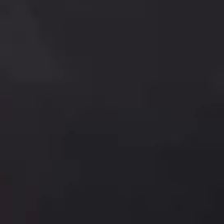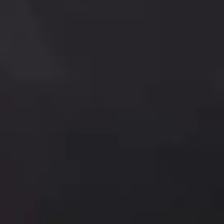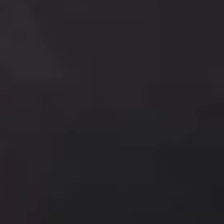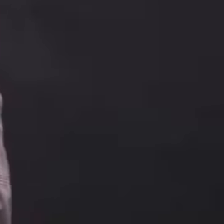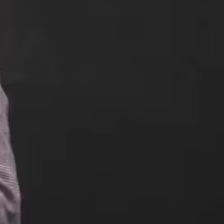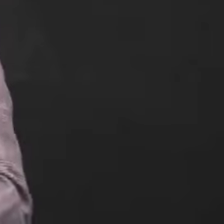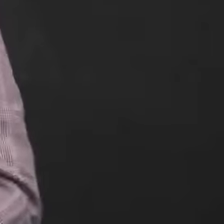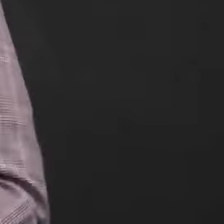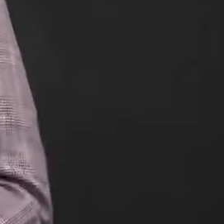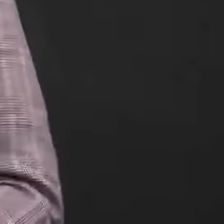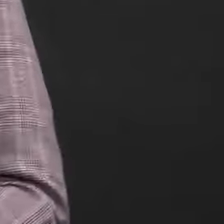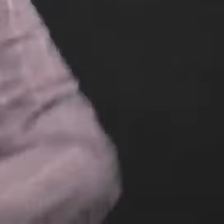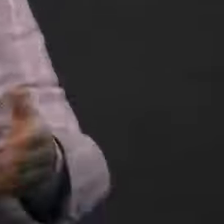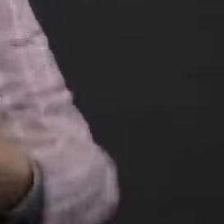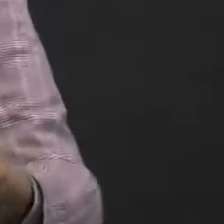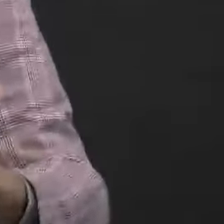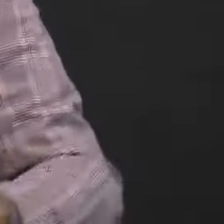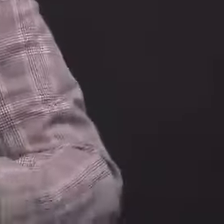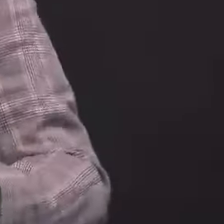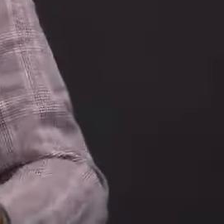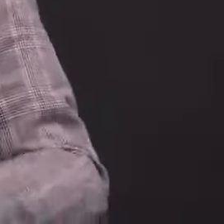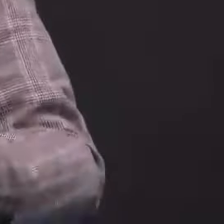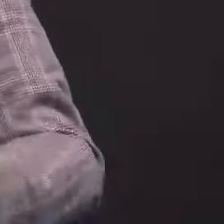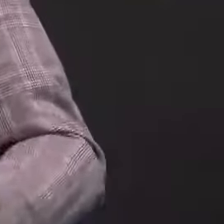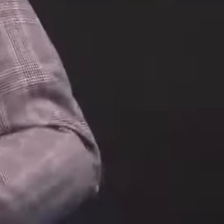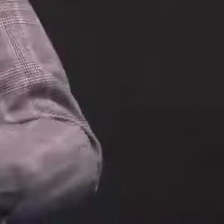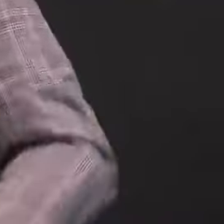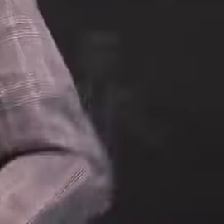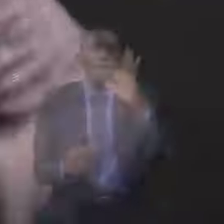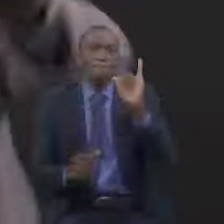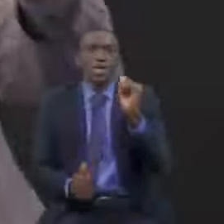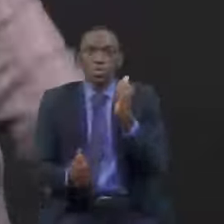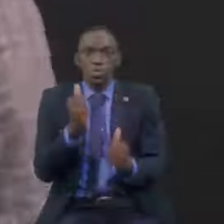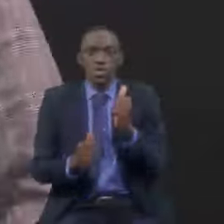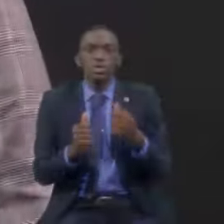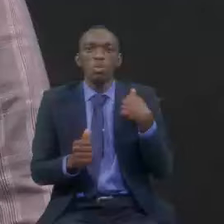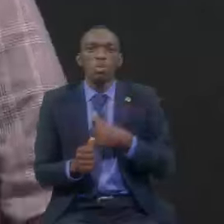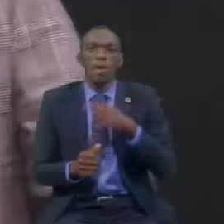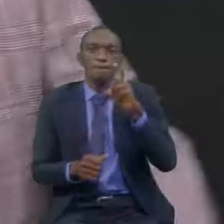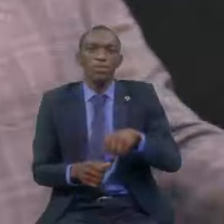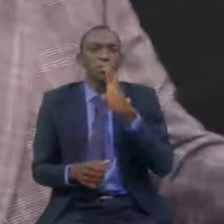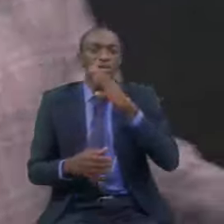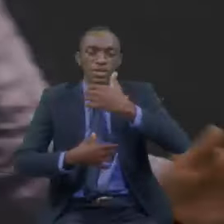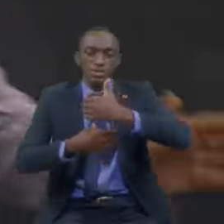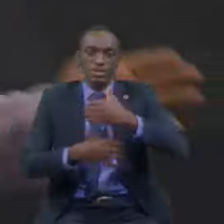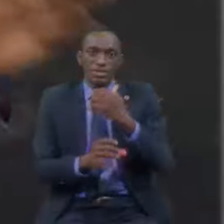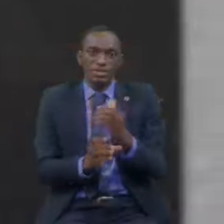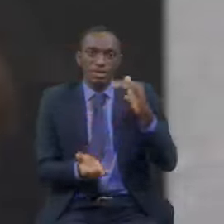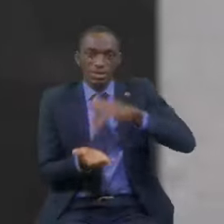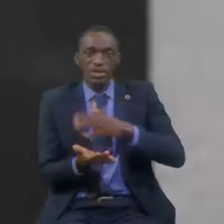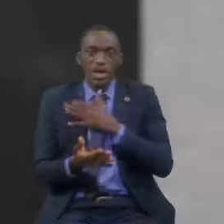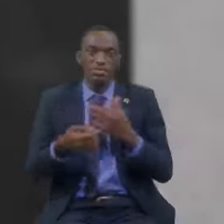be healed, whereby we must be recreated and restored, whereby we must